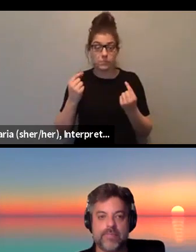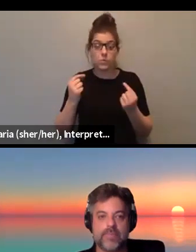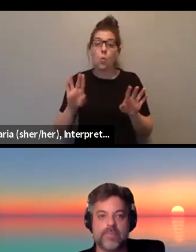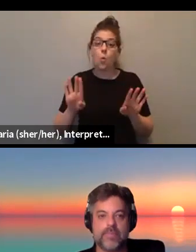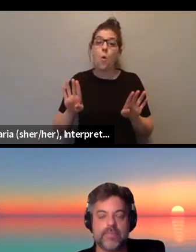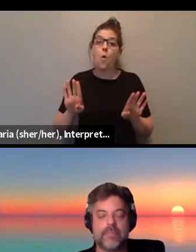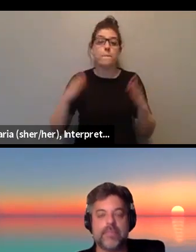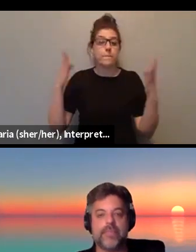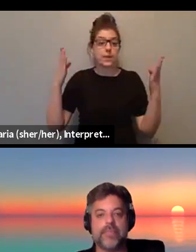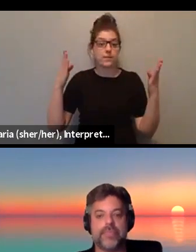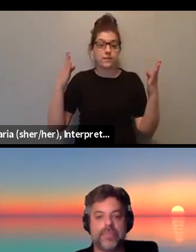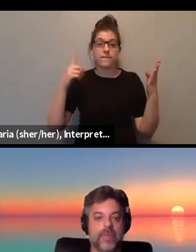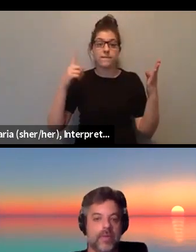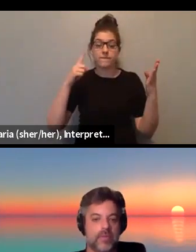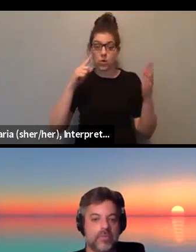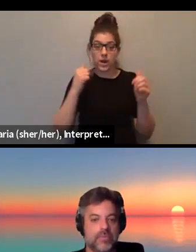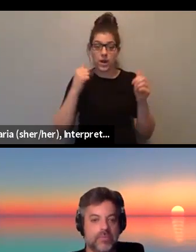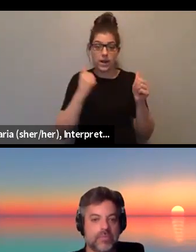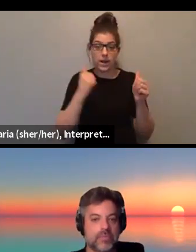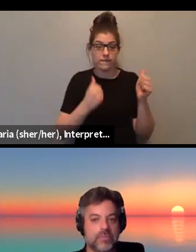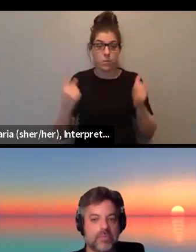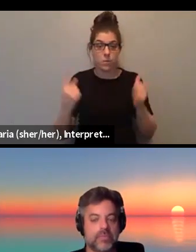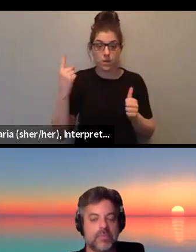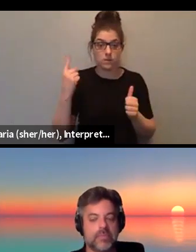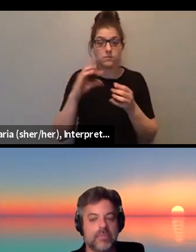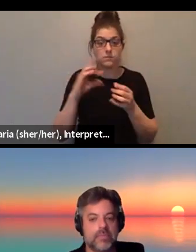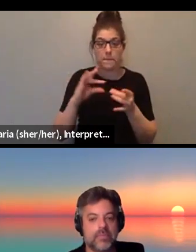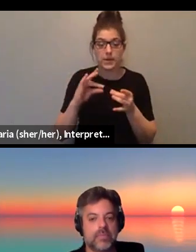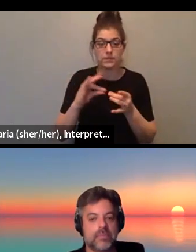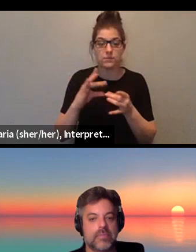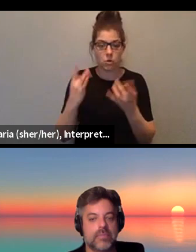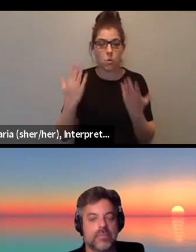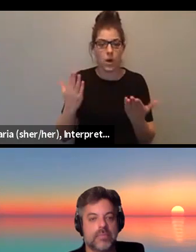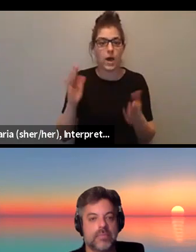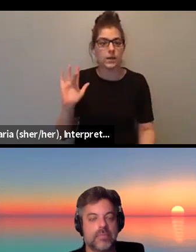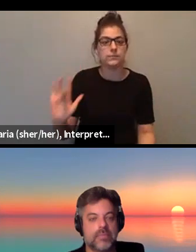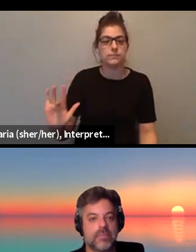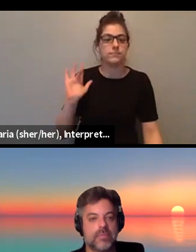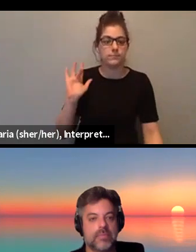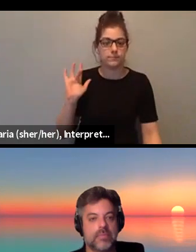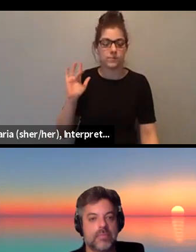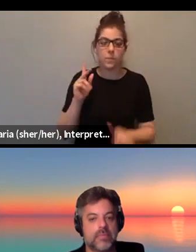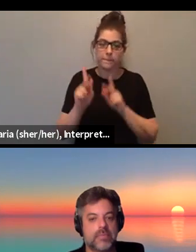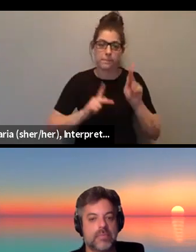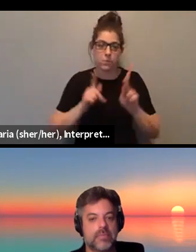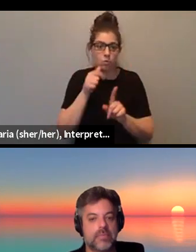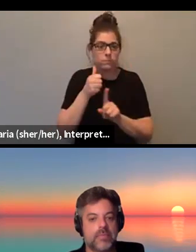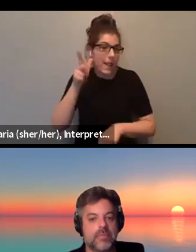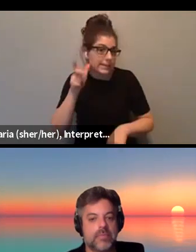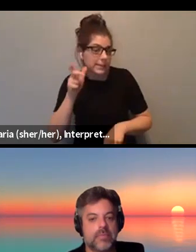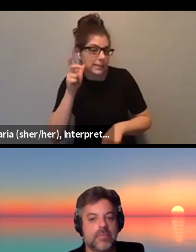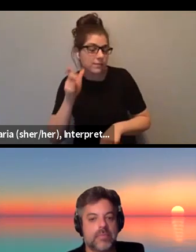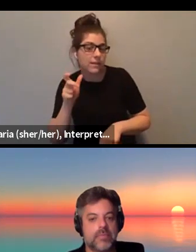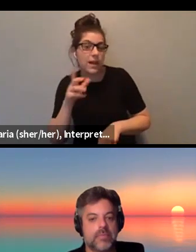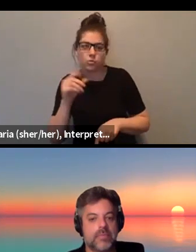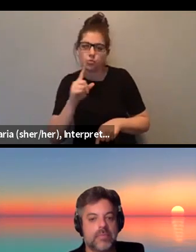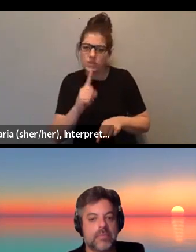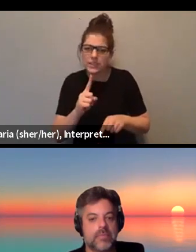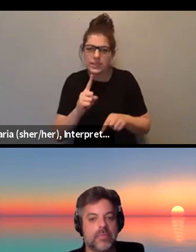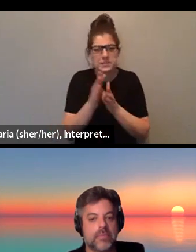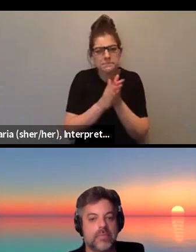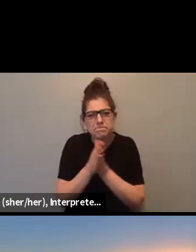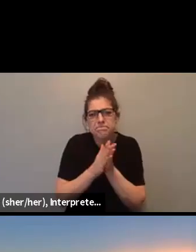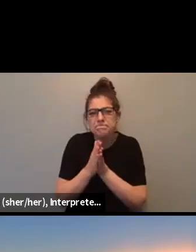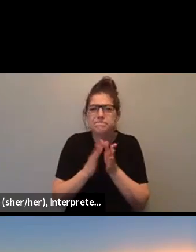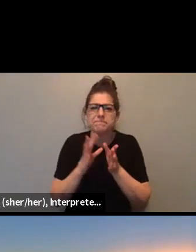15 minutes, 20 if we can squeeze it, so that folks who are listening in and have been really firing up the comments in a